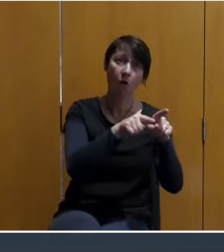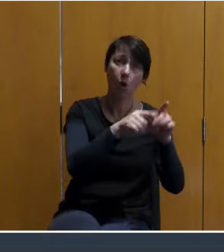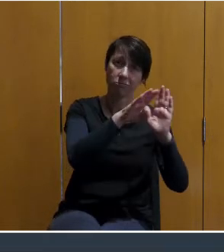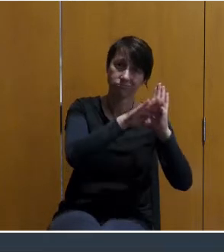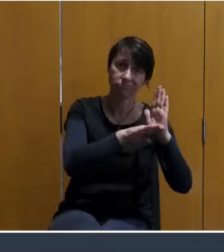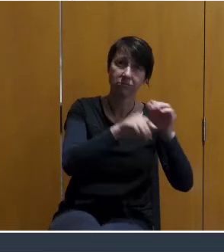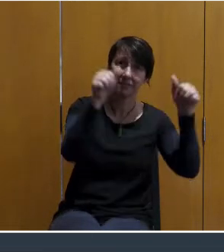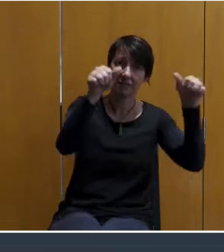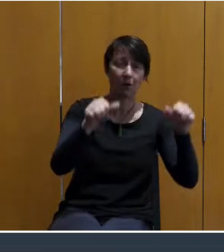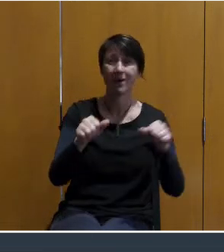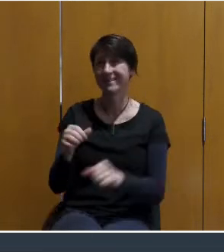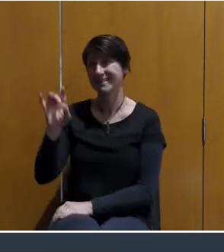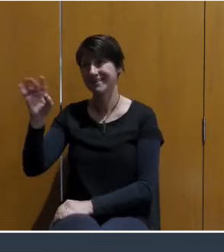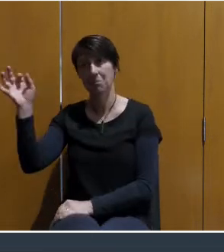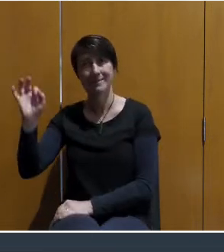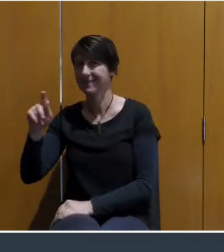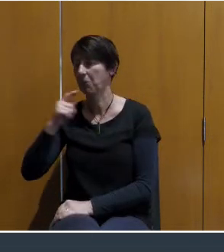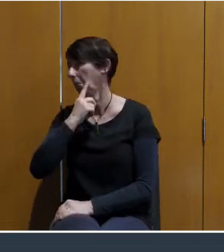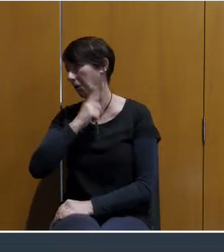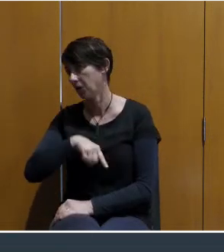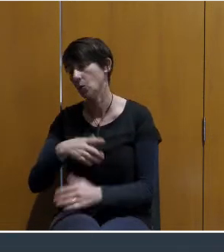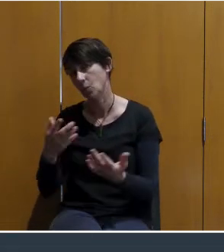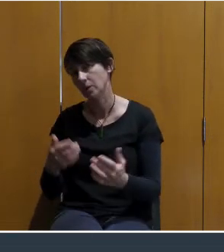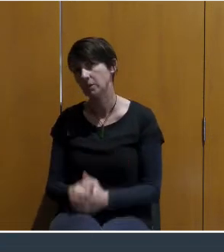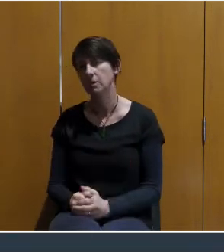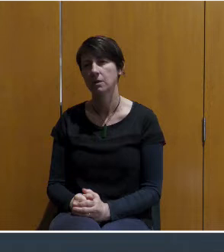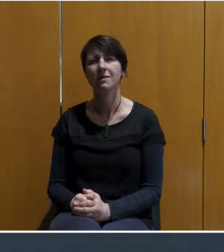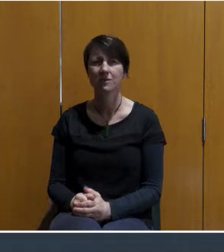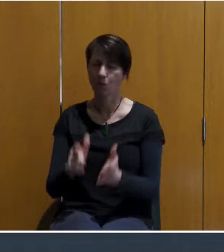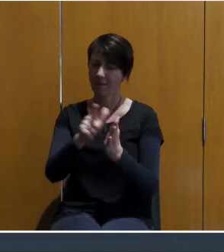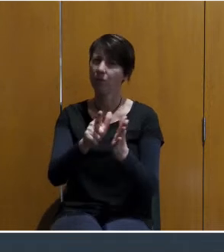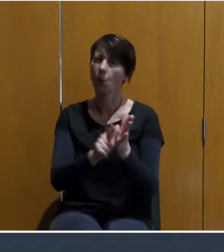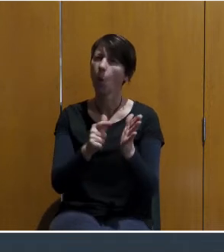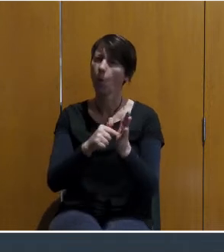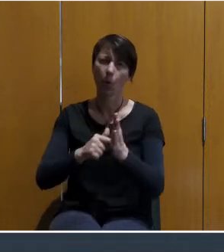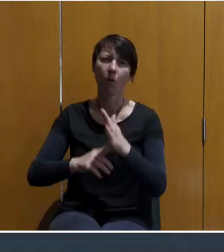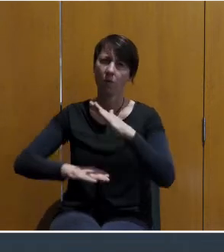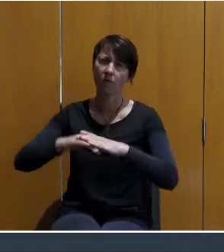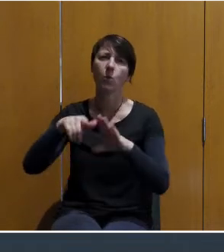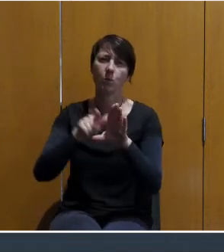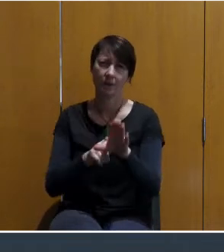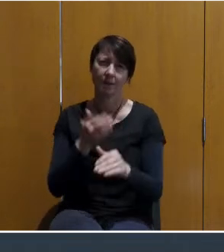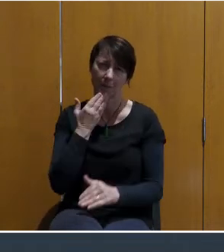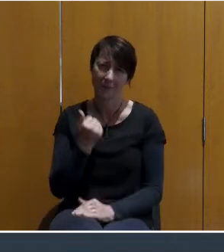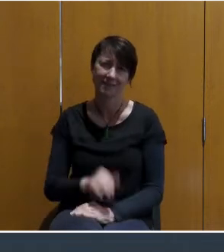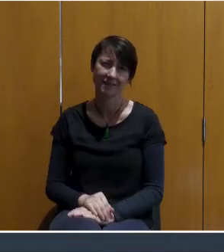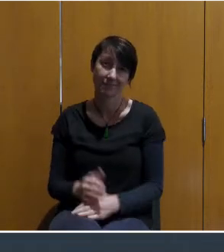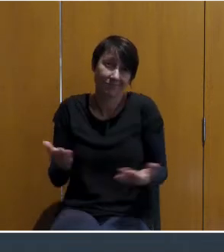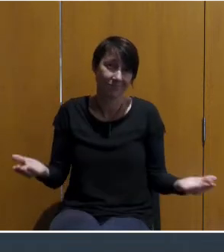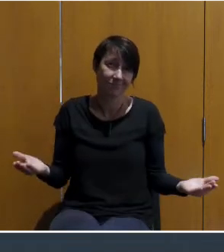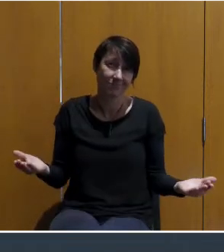So DOC is on board with having dogs under control, and it's just so obvious,